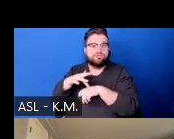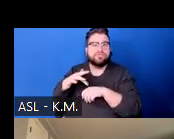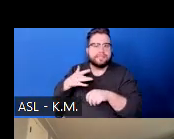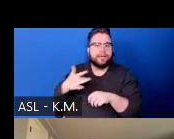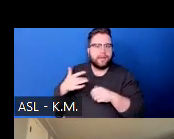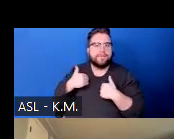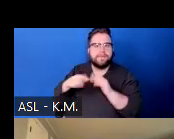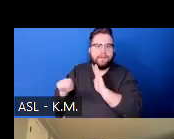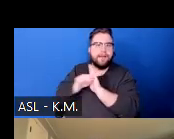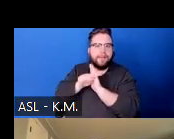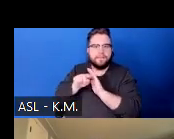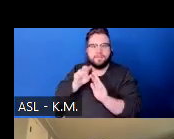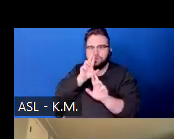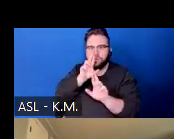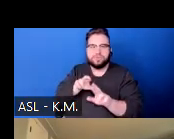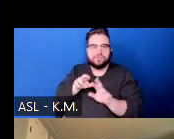in autism.